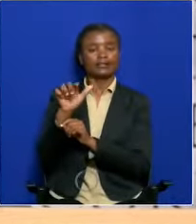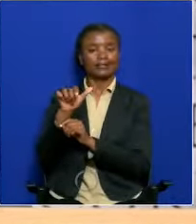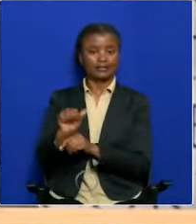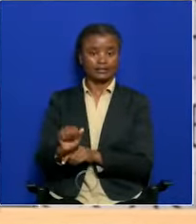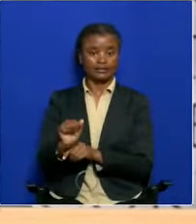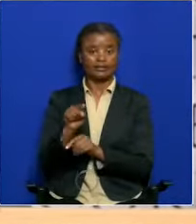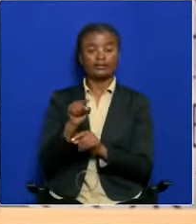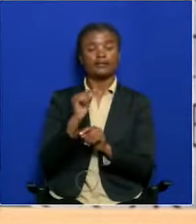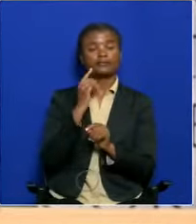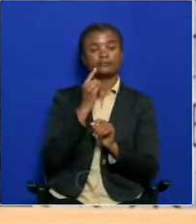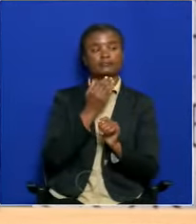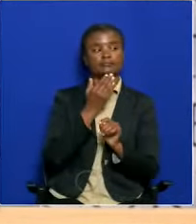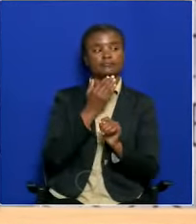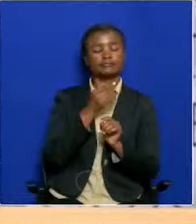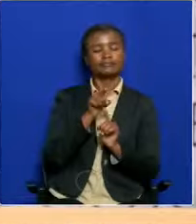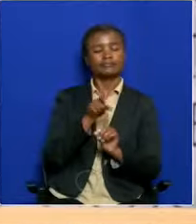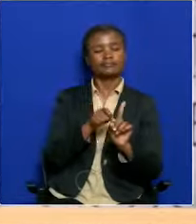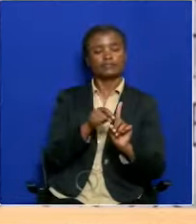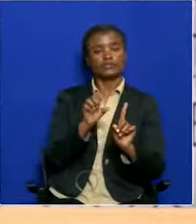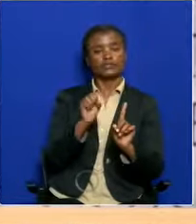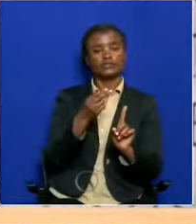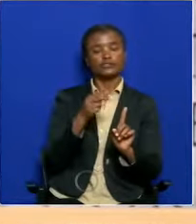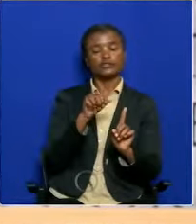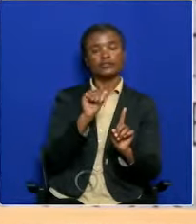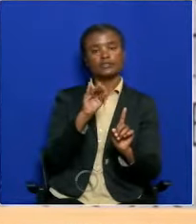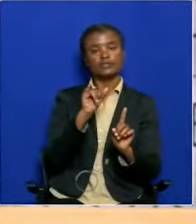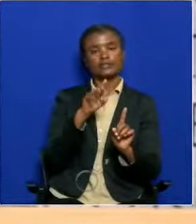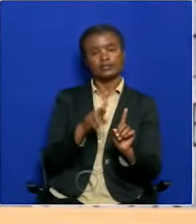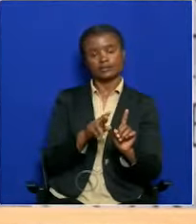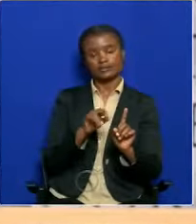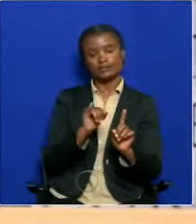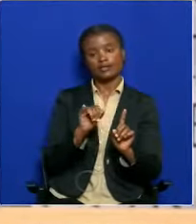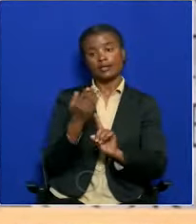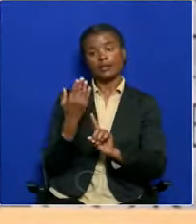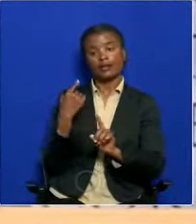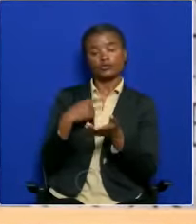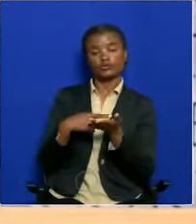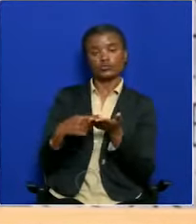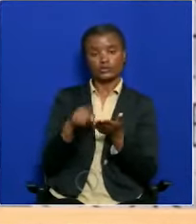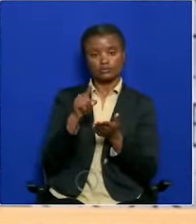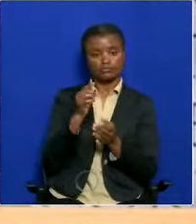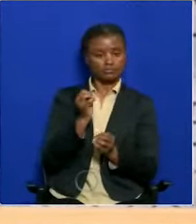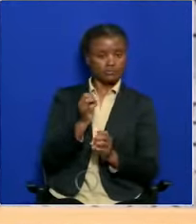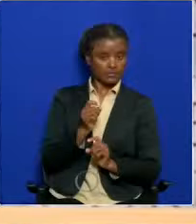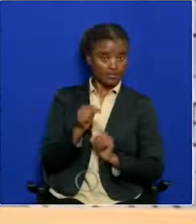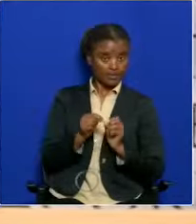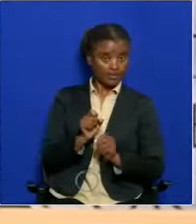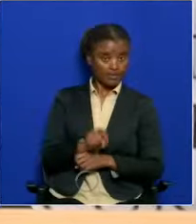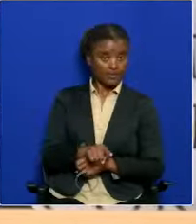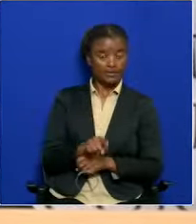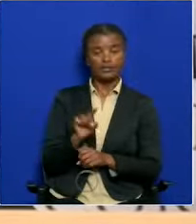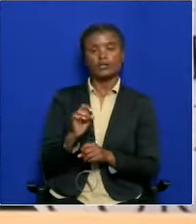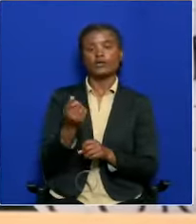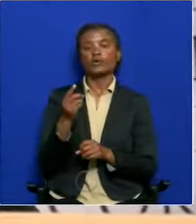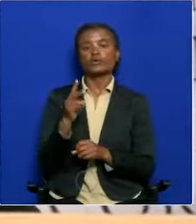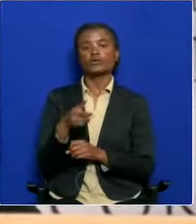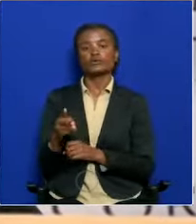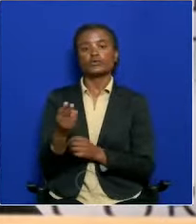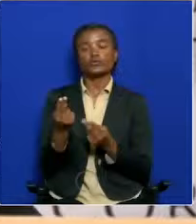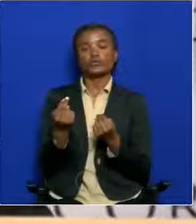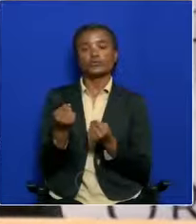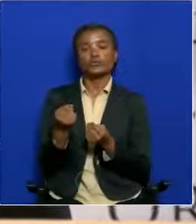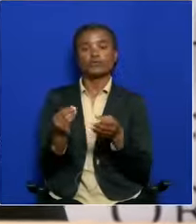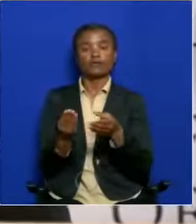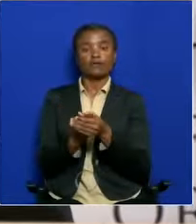evidence. And then, Chair, there's also a new file, file 4, which is additional exhibits.